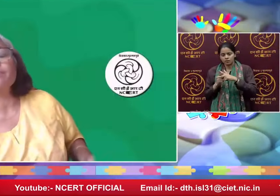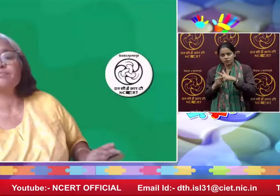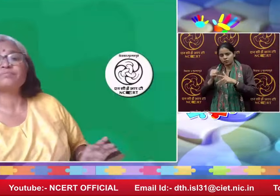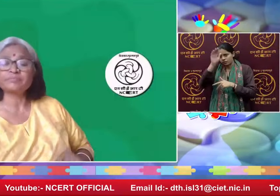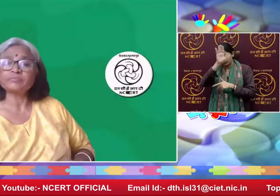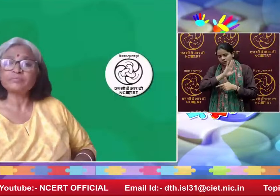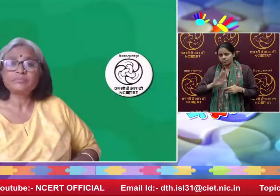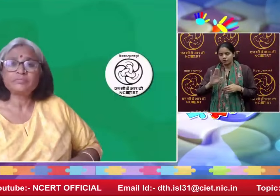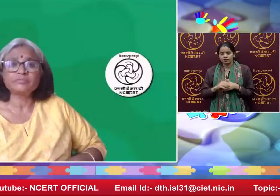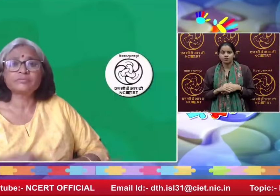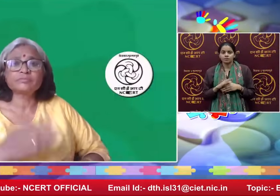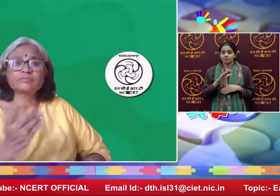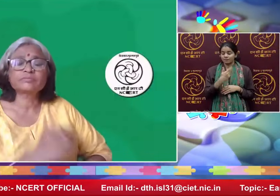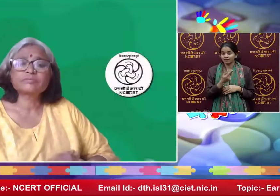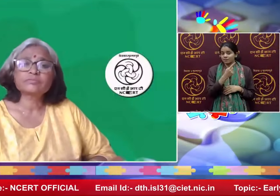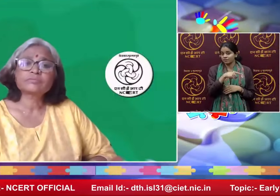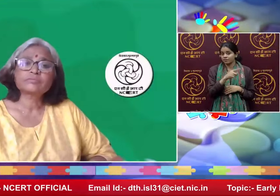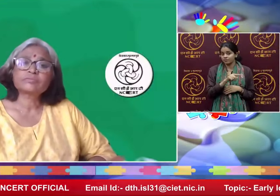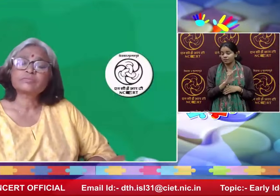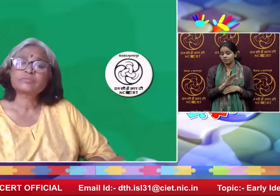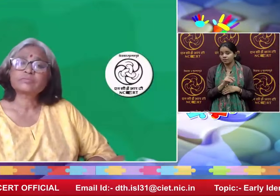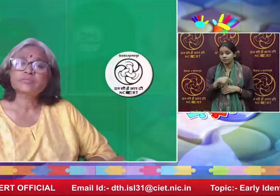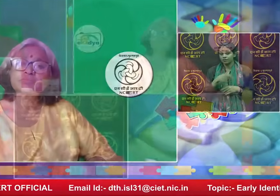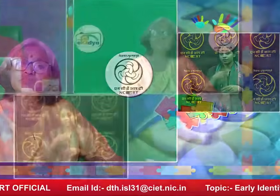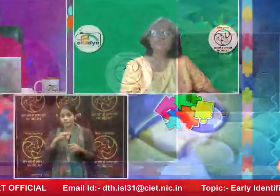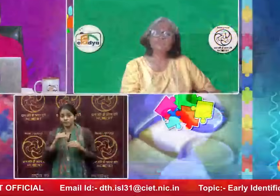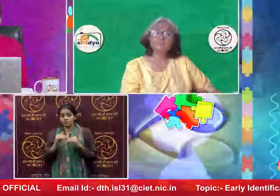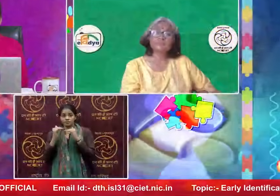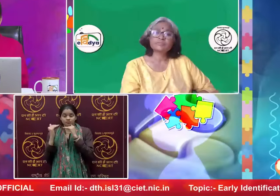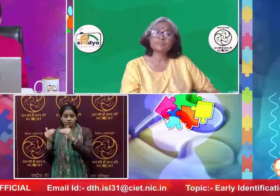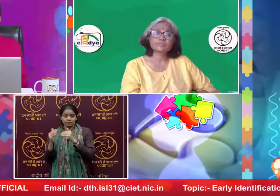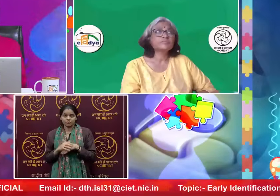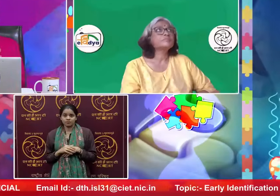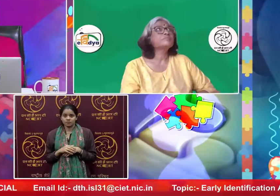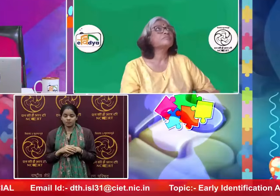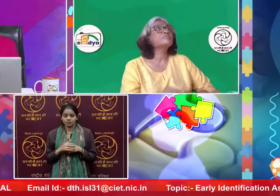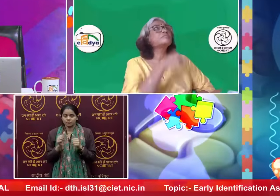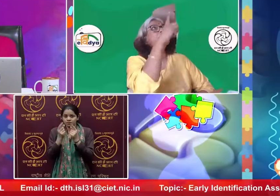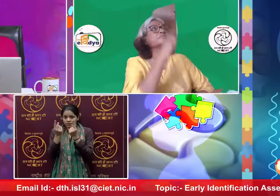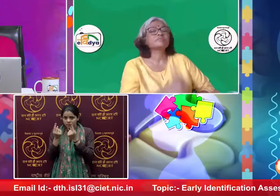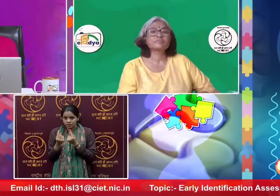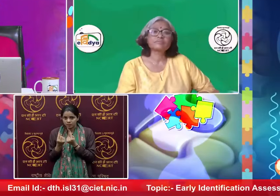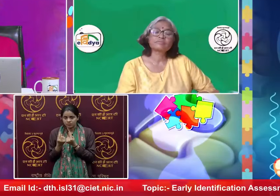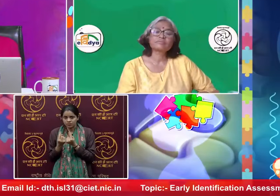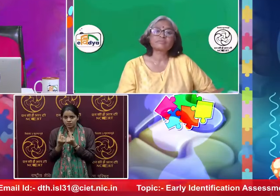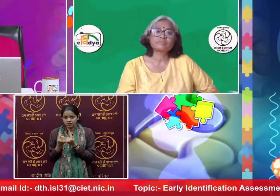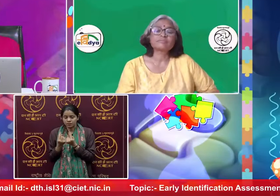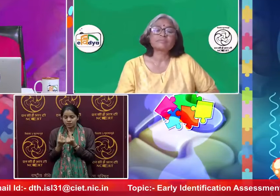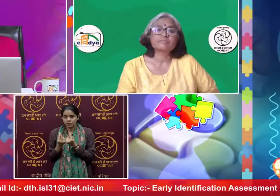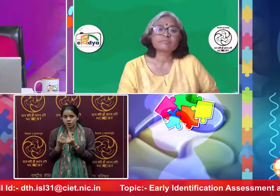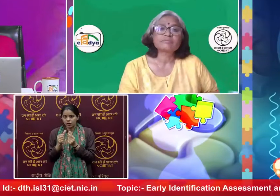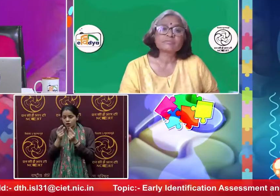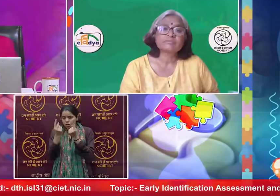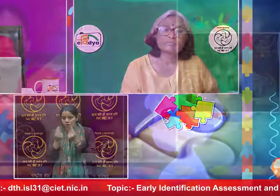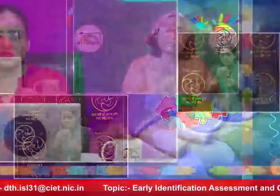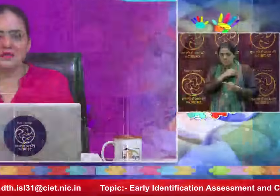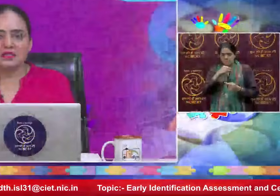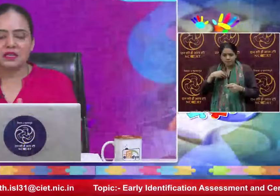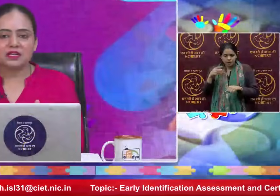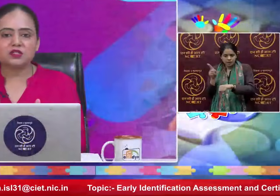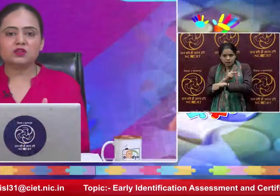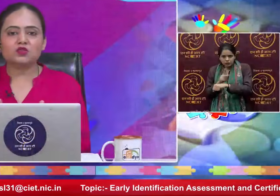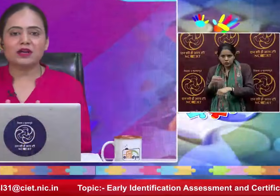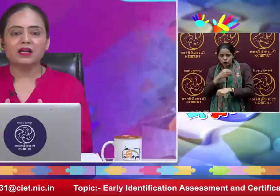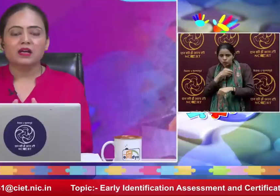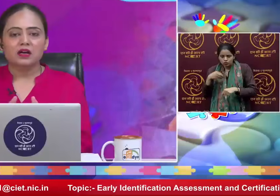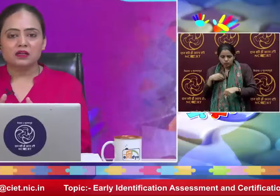India. Yeah, that's right, because we need to go for the assessment to the medical practitioners, and